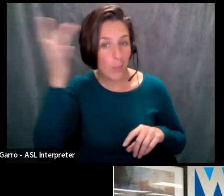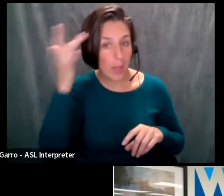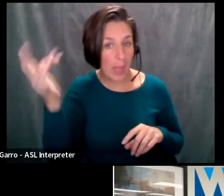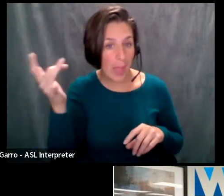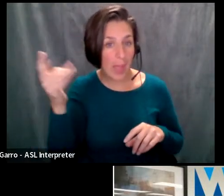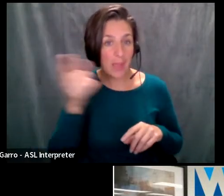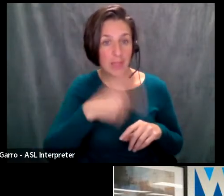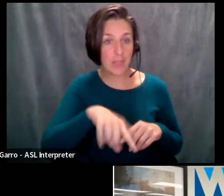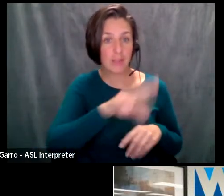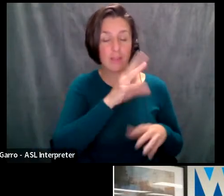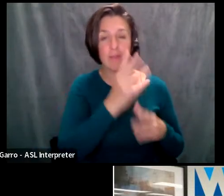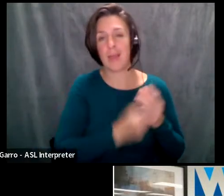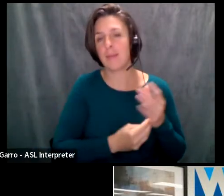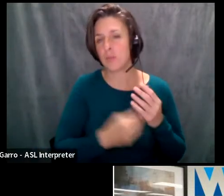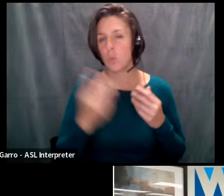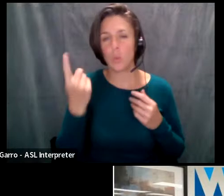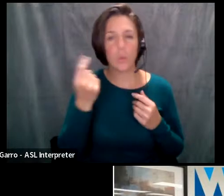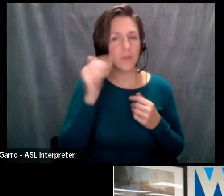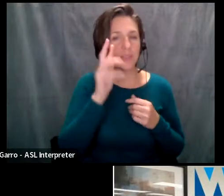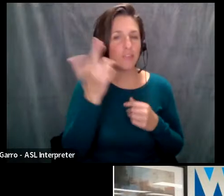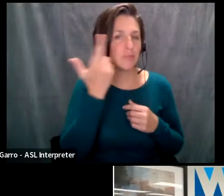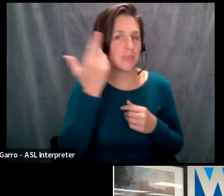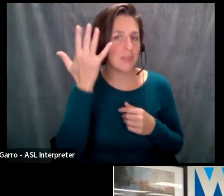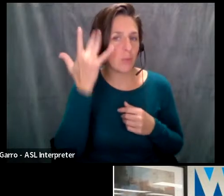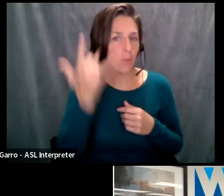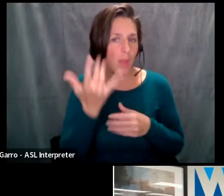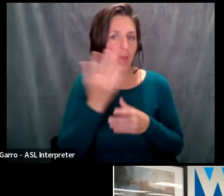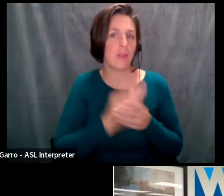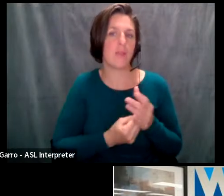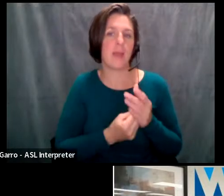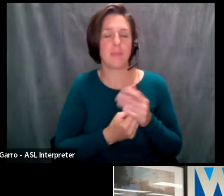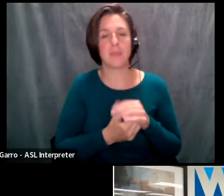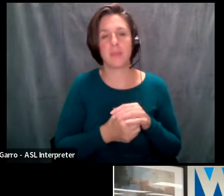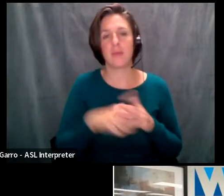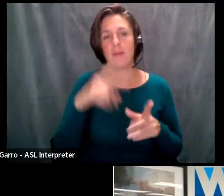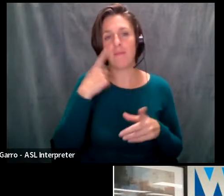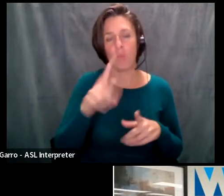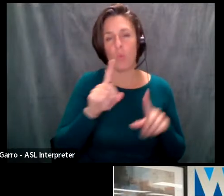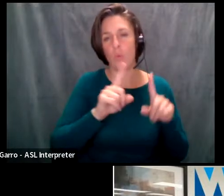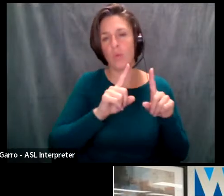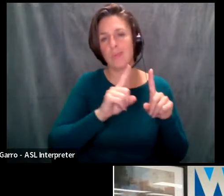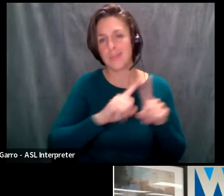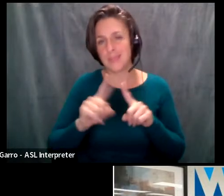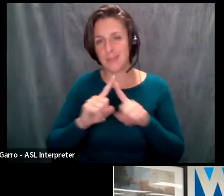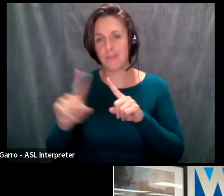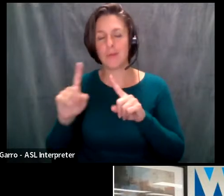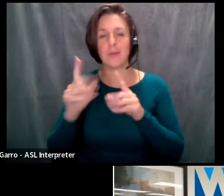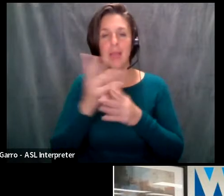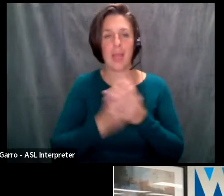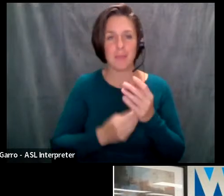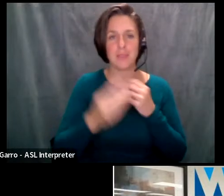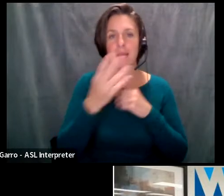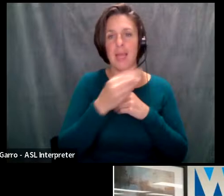why they're absent? Like, what are the reasons why for the different absences and the different